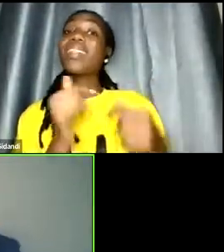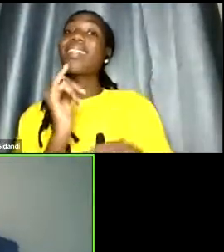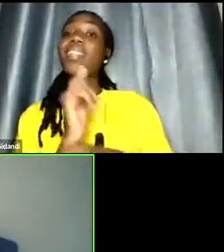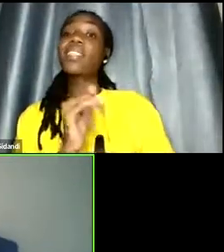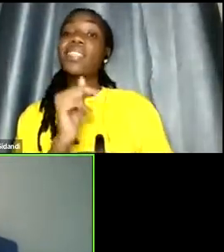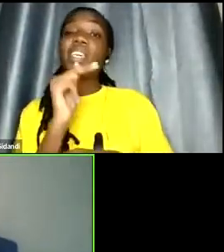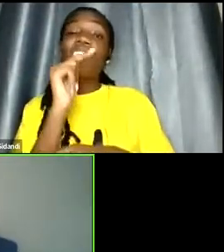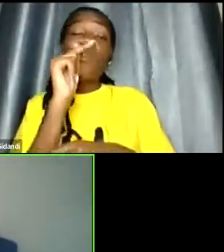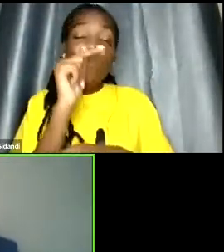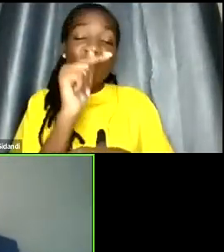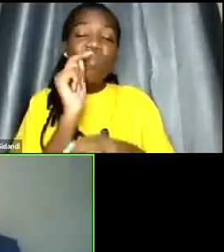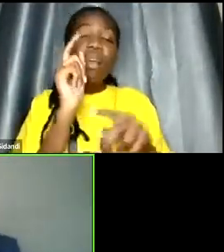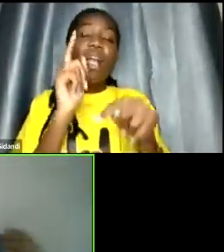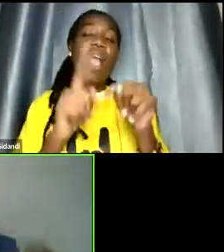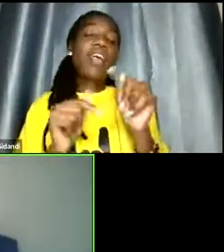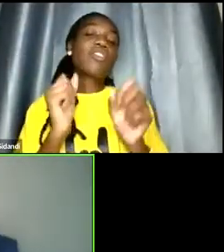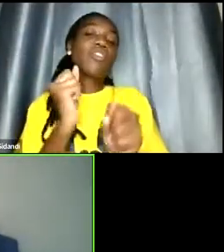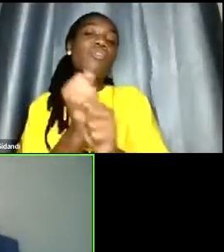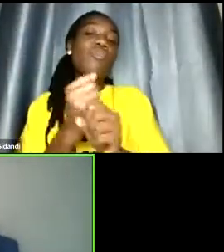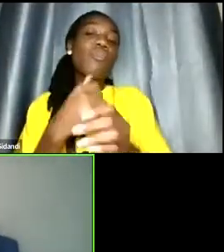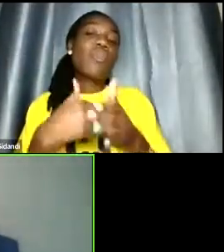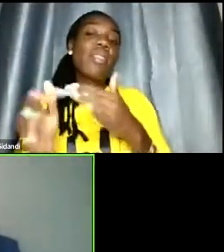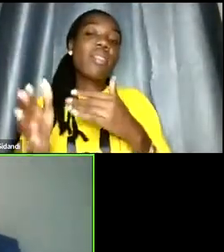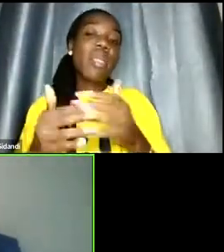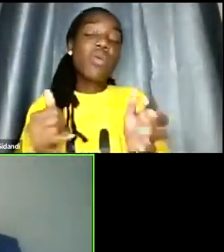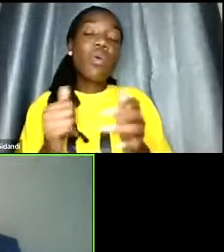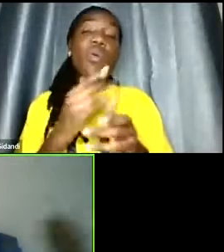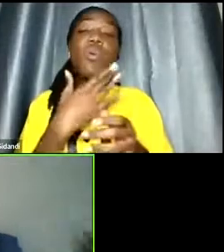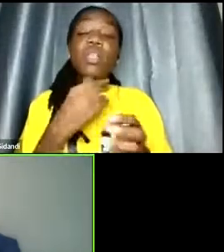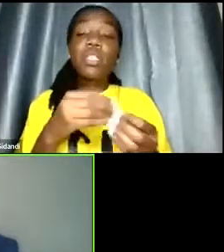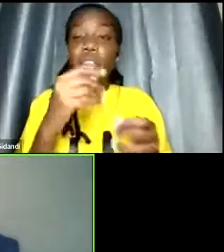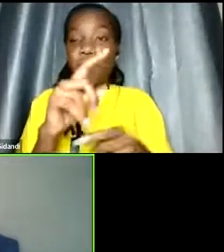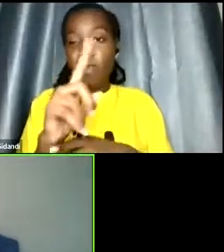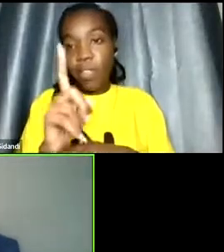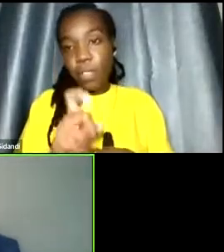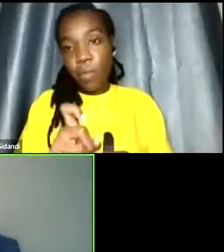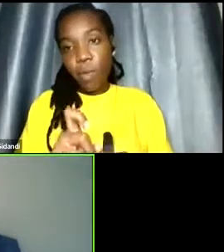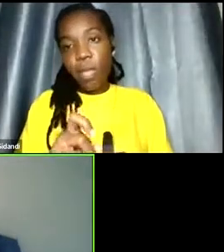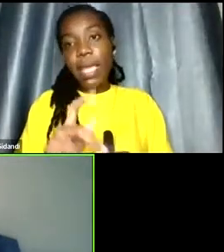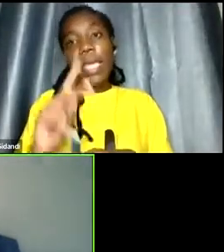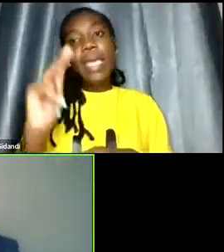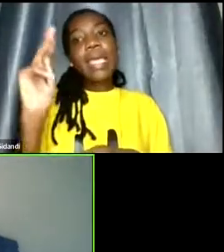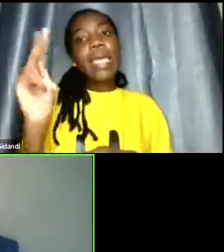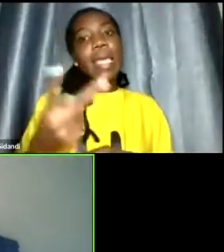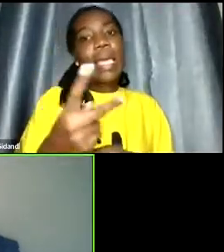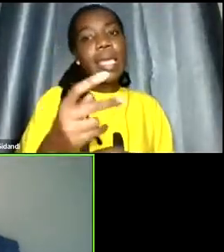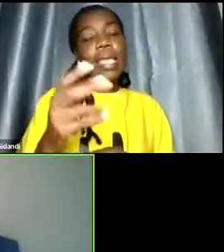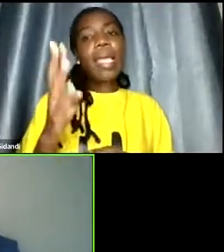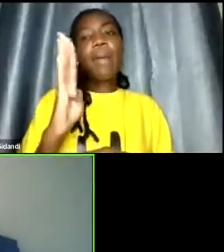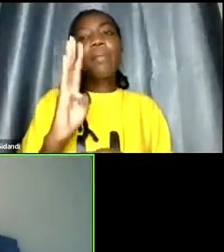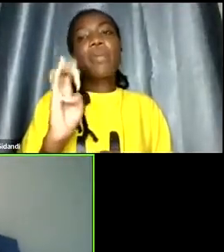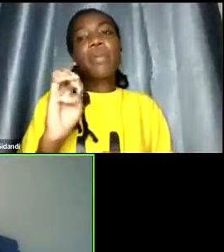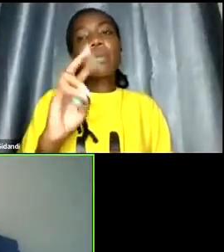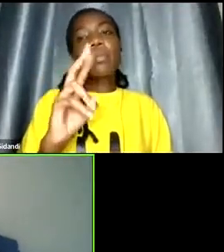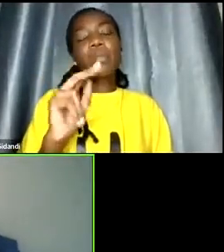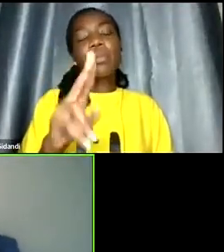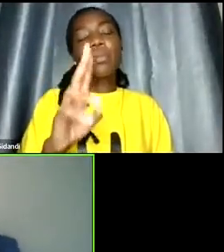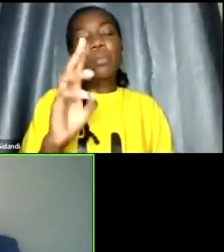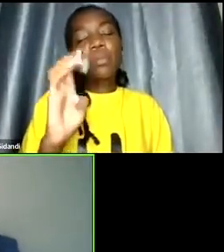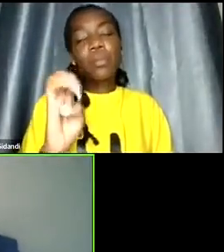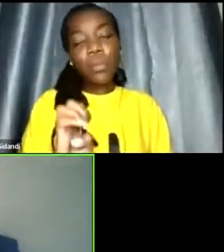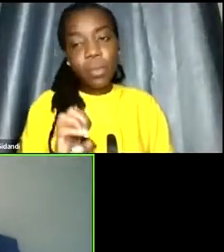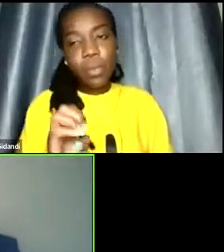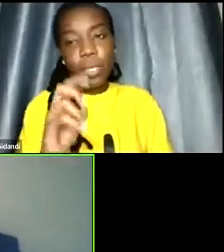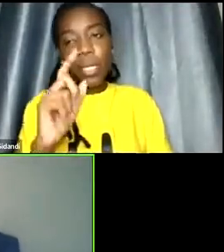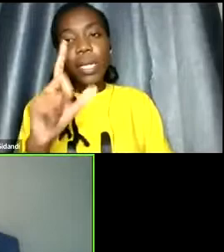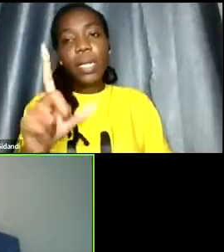without. Let me give you a typical example. Kenya Breweries Limited, East African Breweries Limited, Uganda Breweries Limited, Serengeti